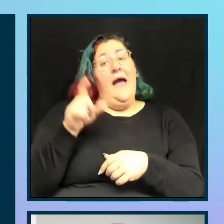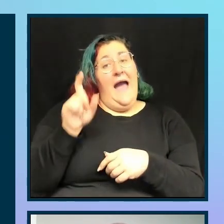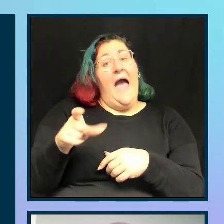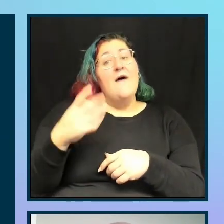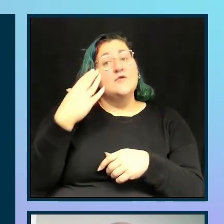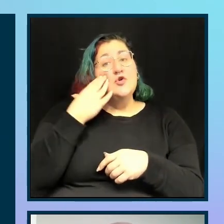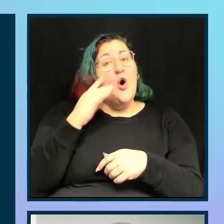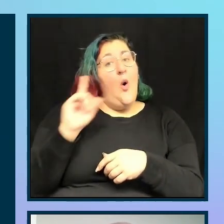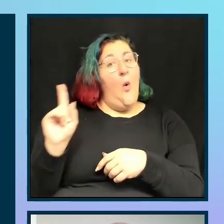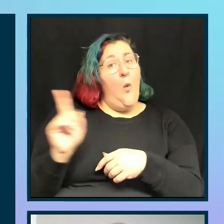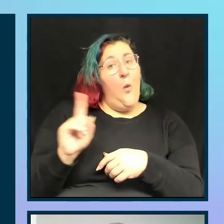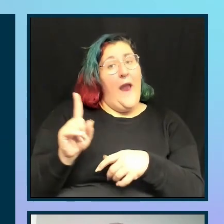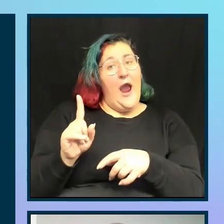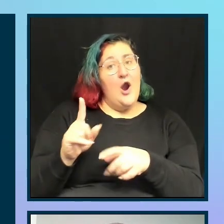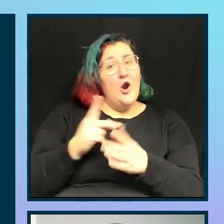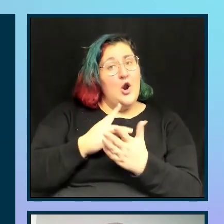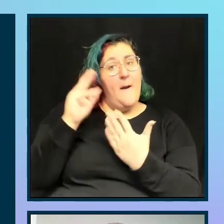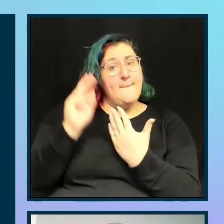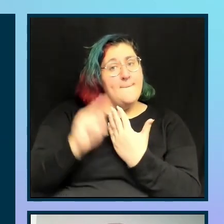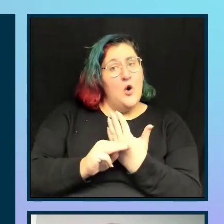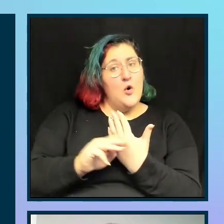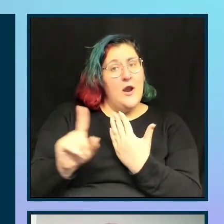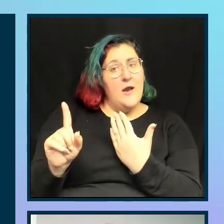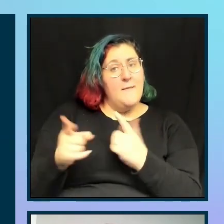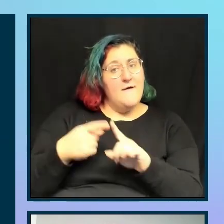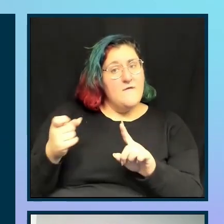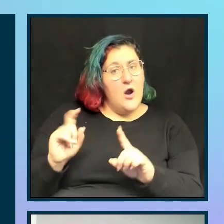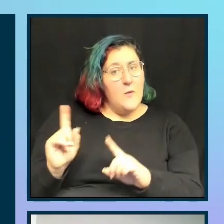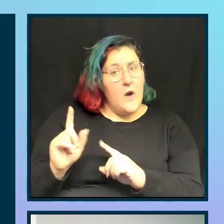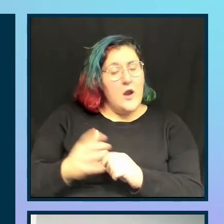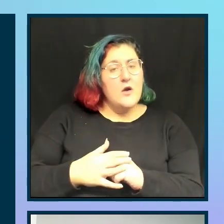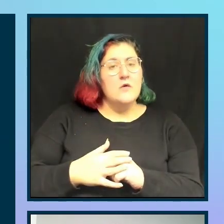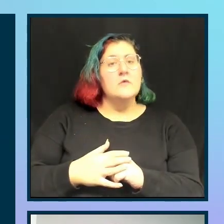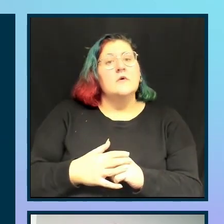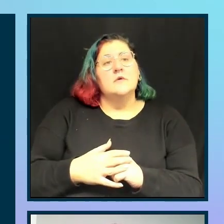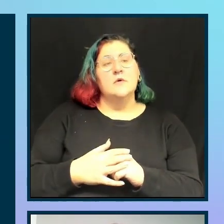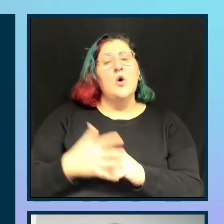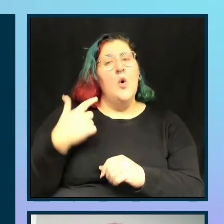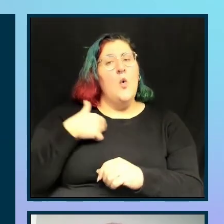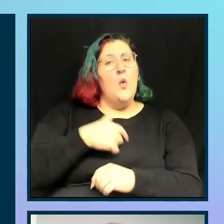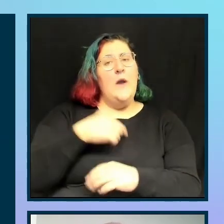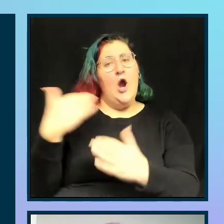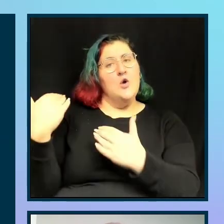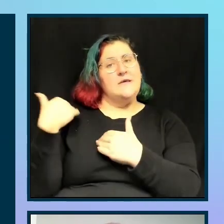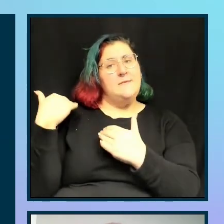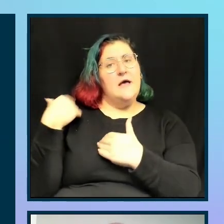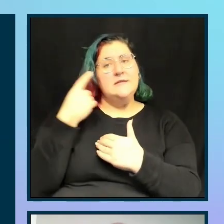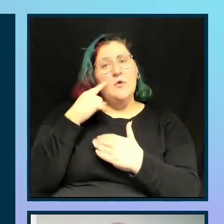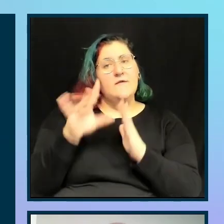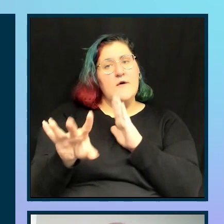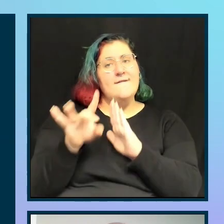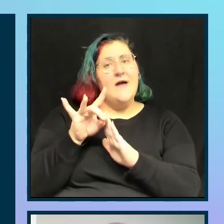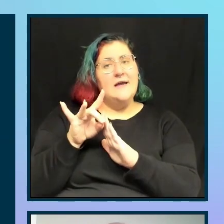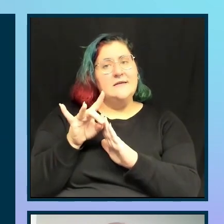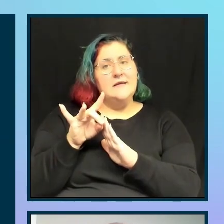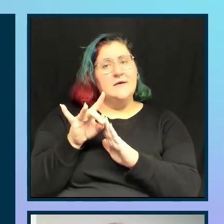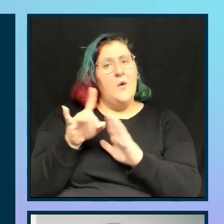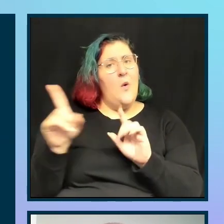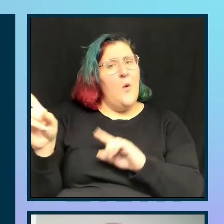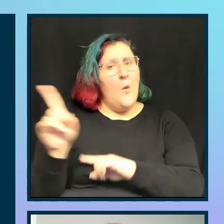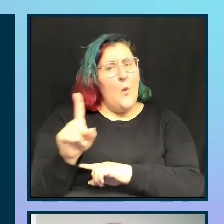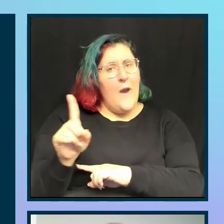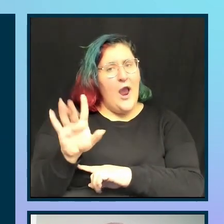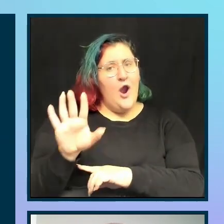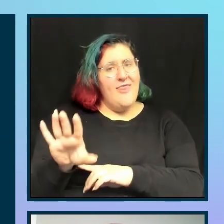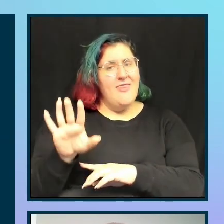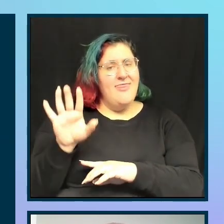source. So there's an analysis that takes place. The group I'm responsible for heading up at Apex Covantage, Solution Architecture, works closely